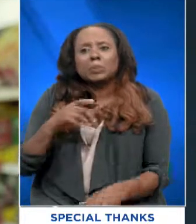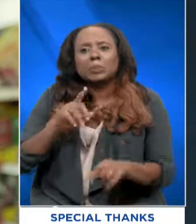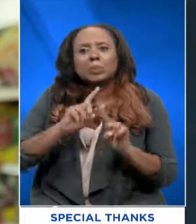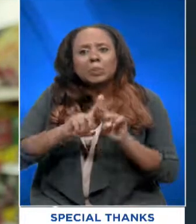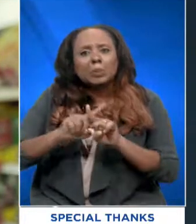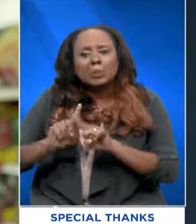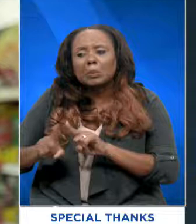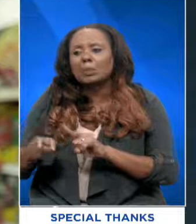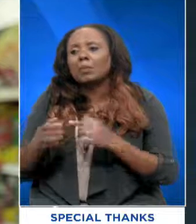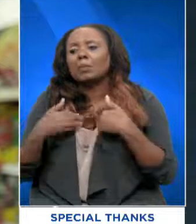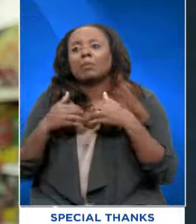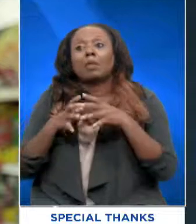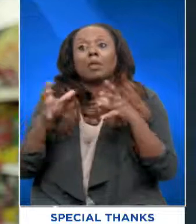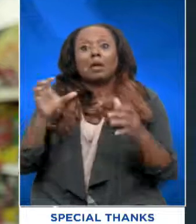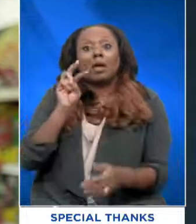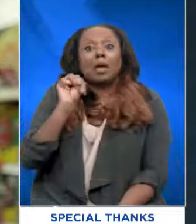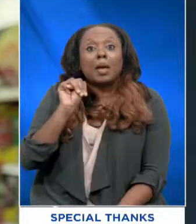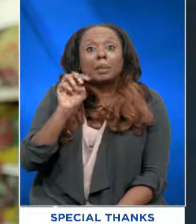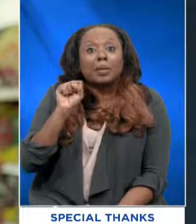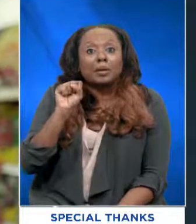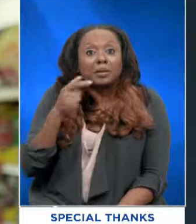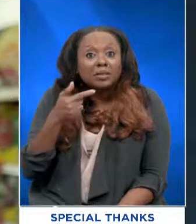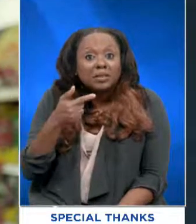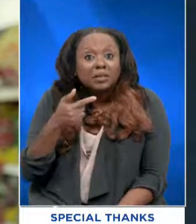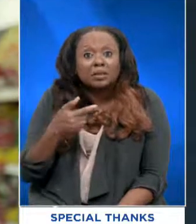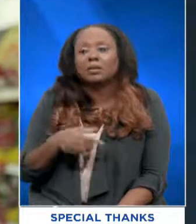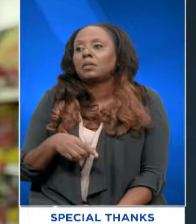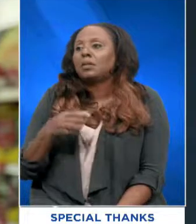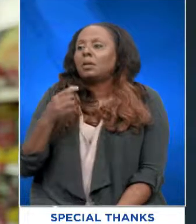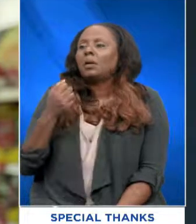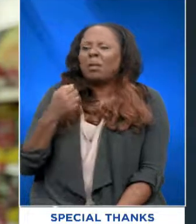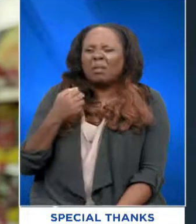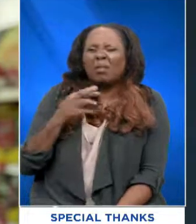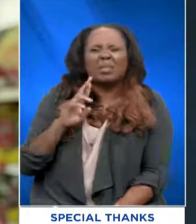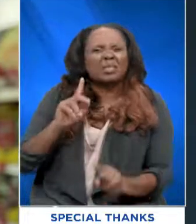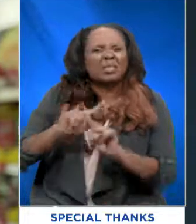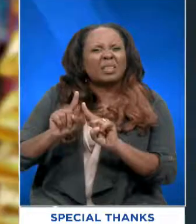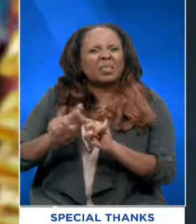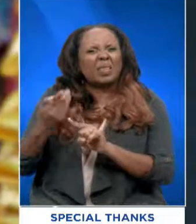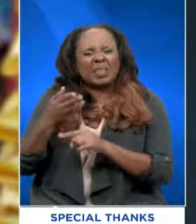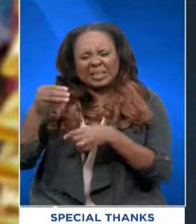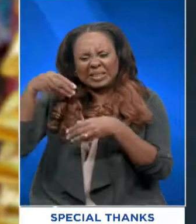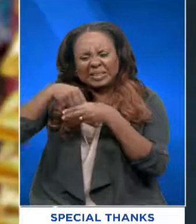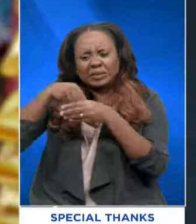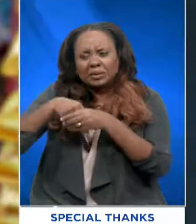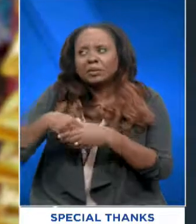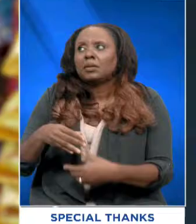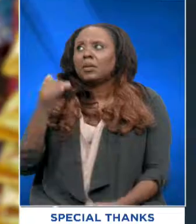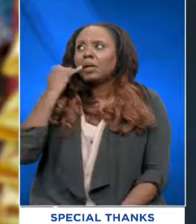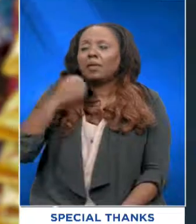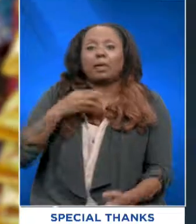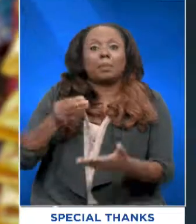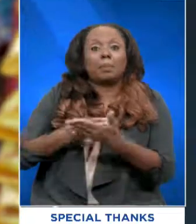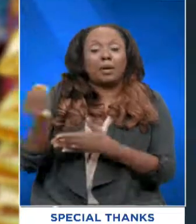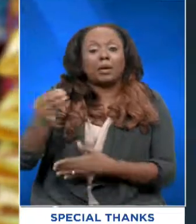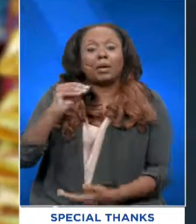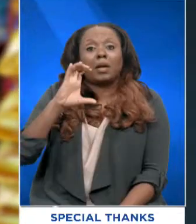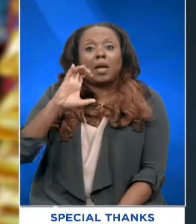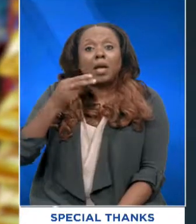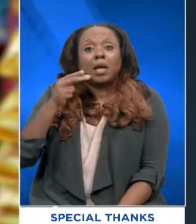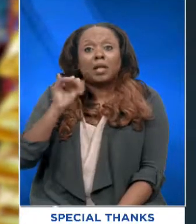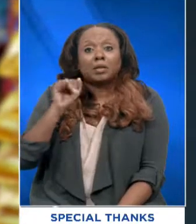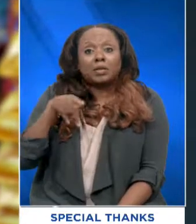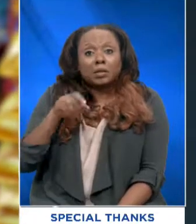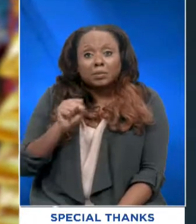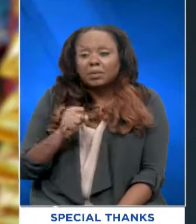they have a lot of MSG or monosodium glutamate added to it. So you need to be mindful of those things. Even if I buy a bag of chips, I